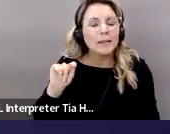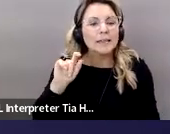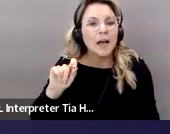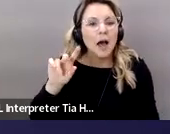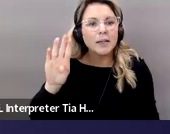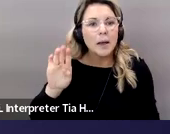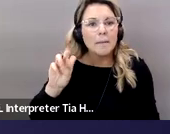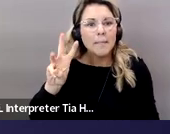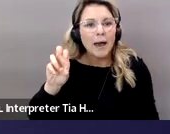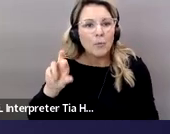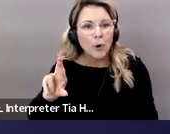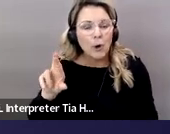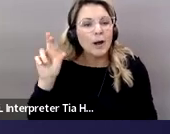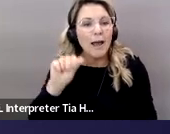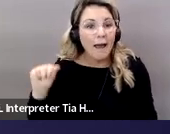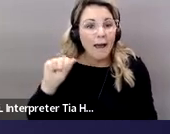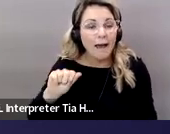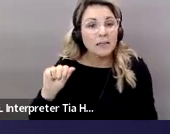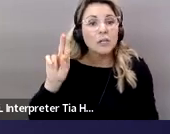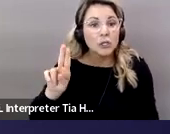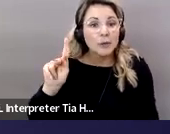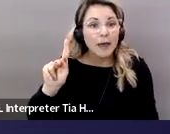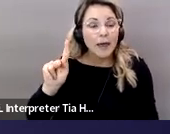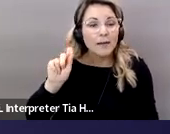walt.bauer@uky.u. Again, my email address is